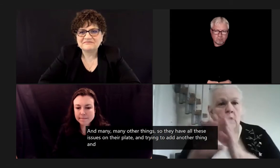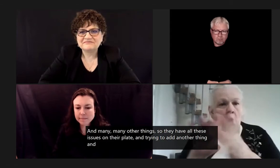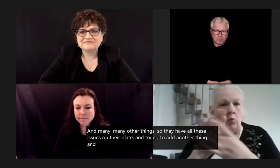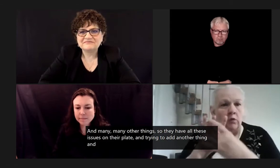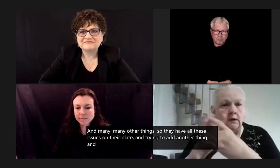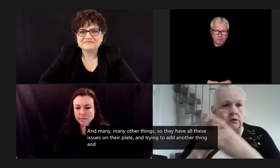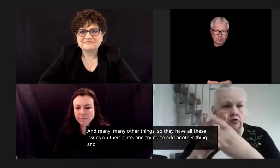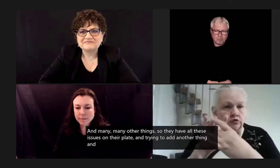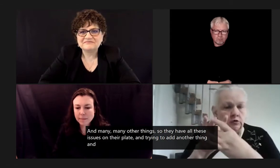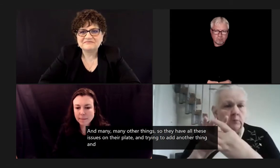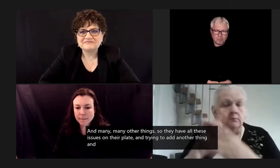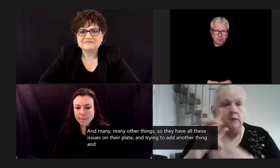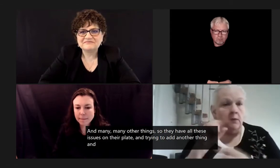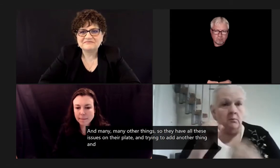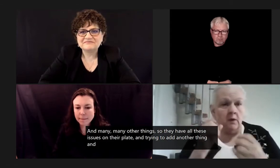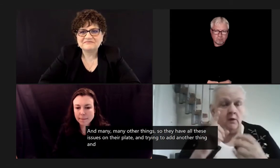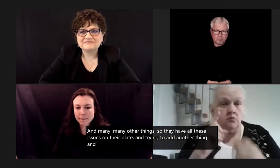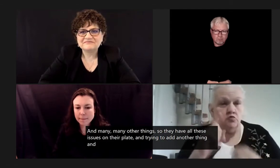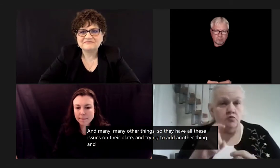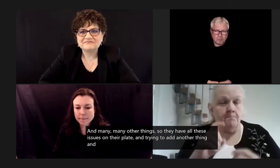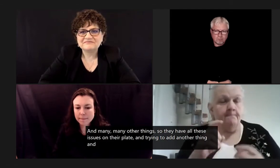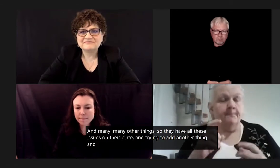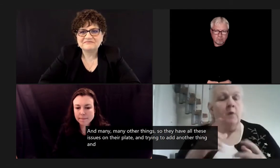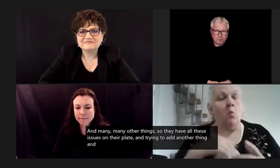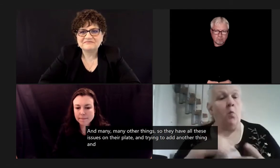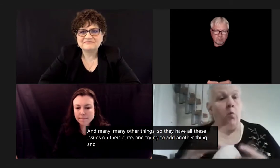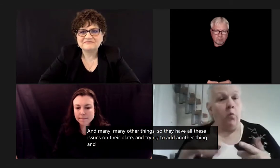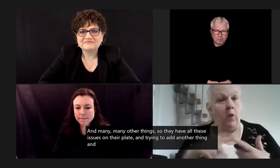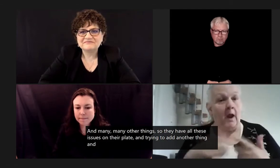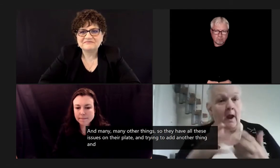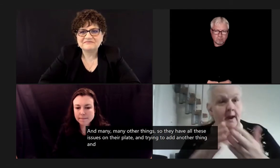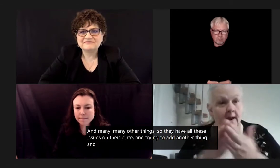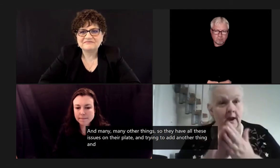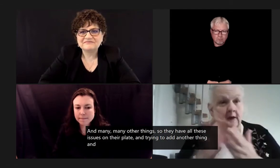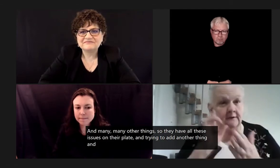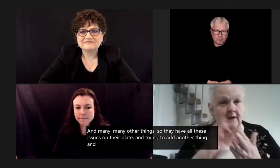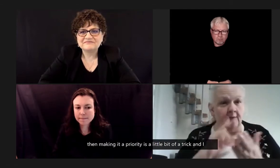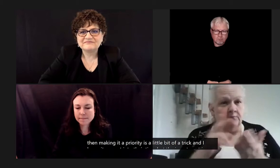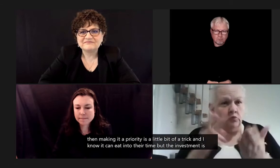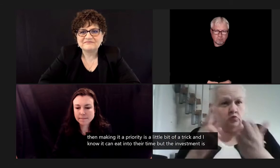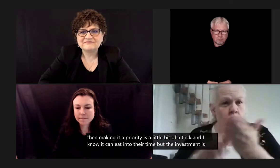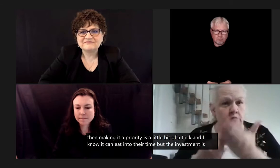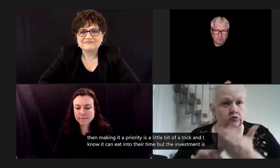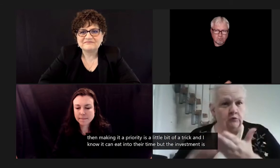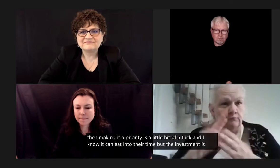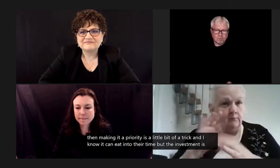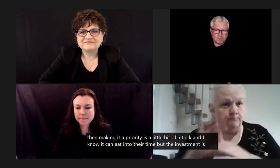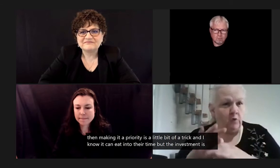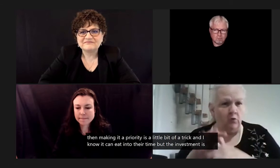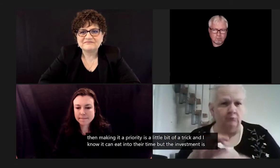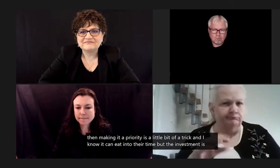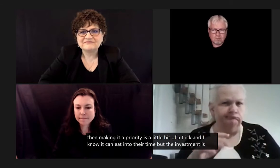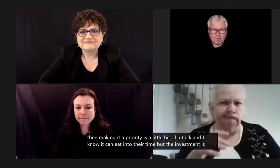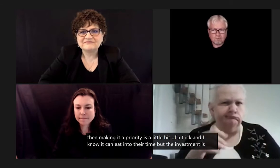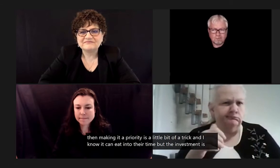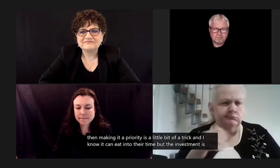into their time, but the investment is so worth the relationship. So when I